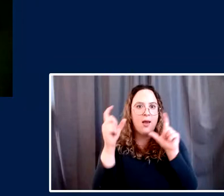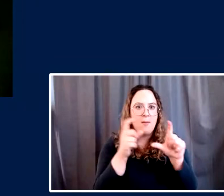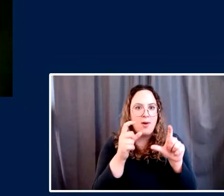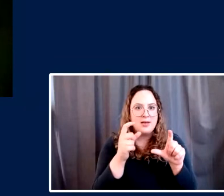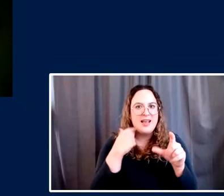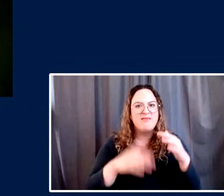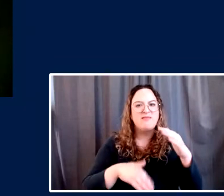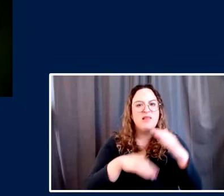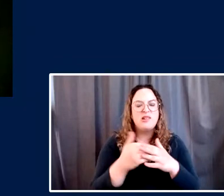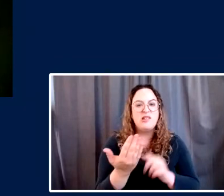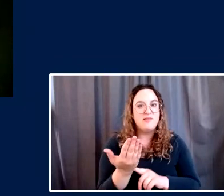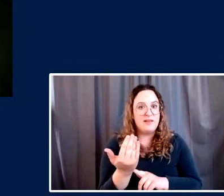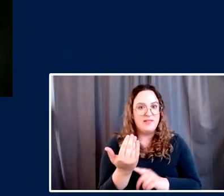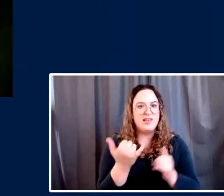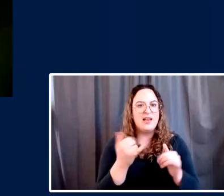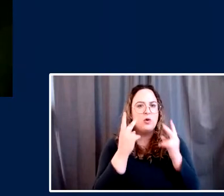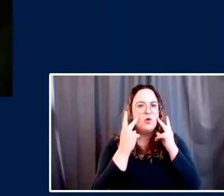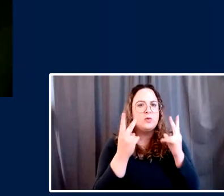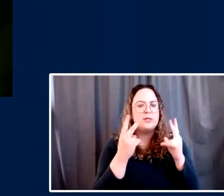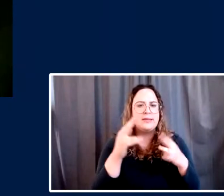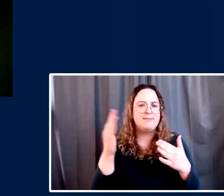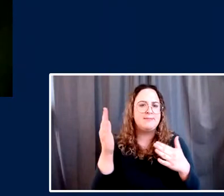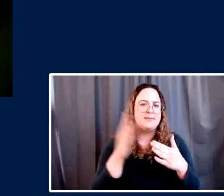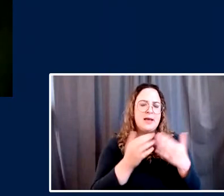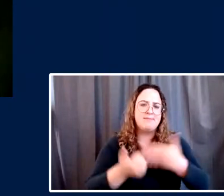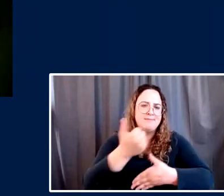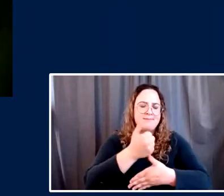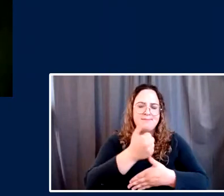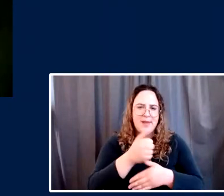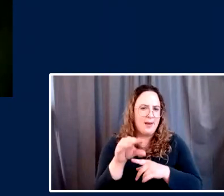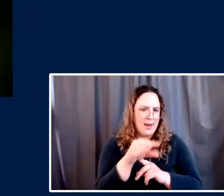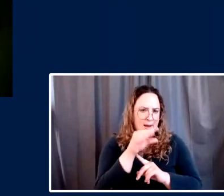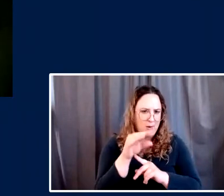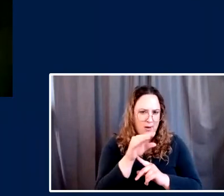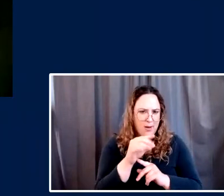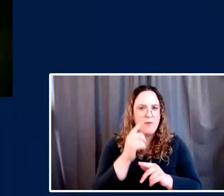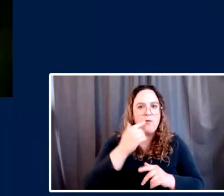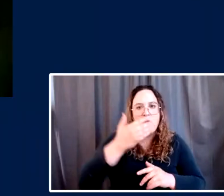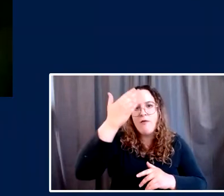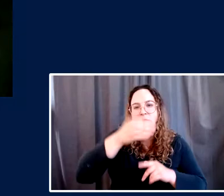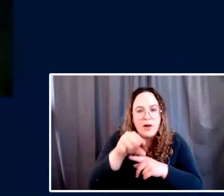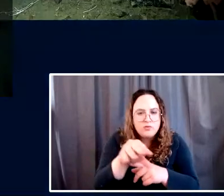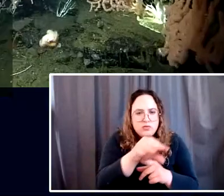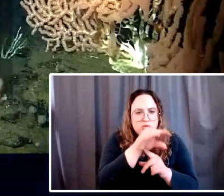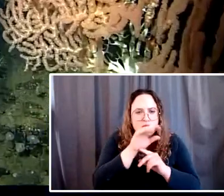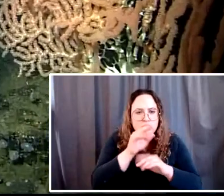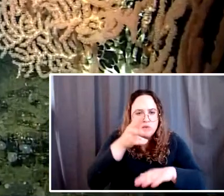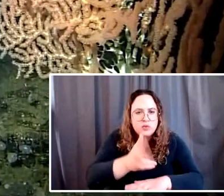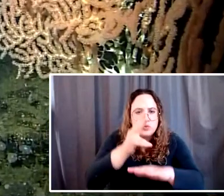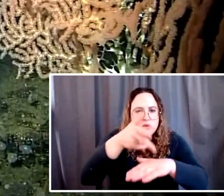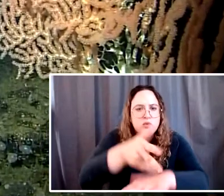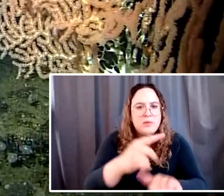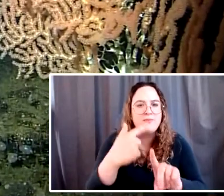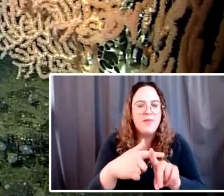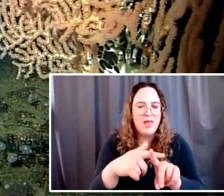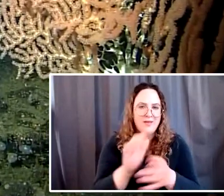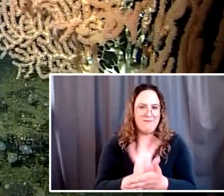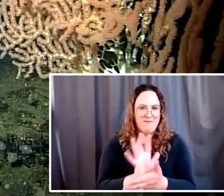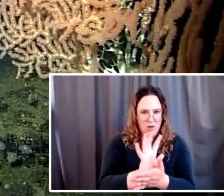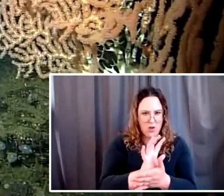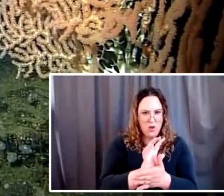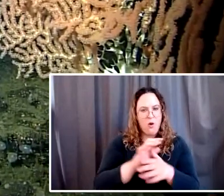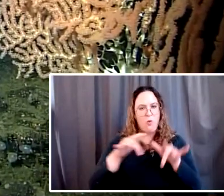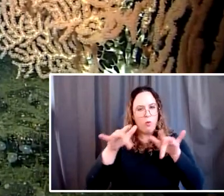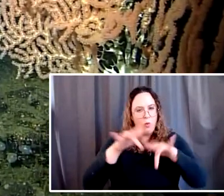is the main camera, and we fly by this camera, but this is also the camera that we use for video recording. We also